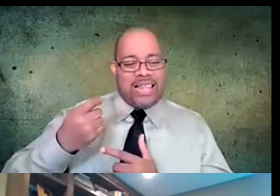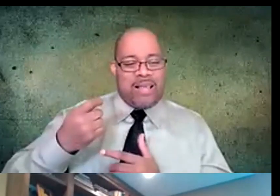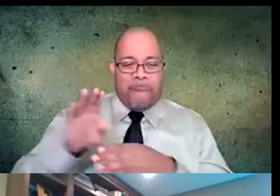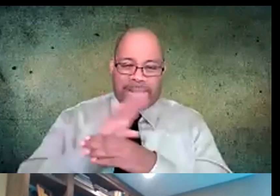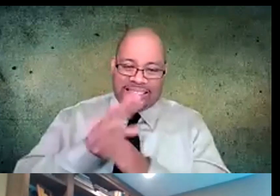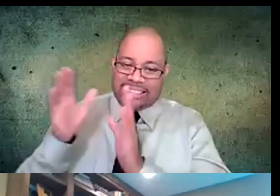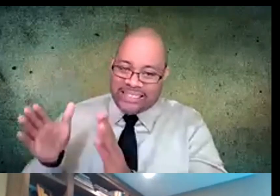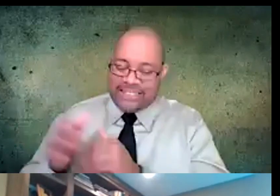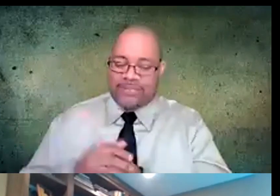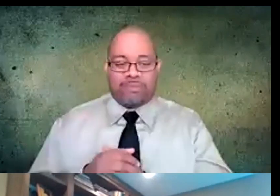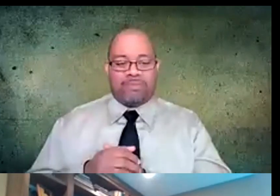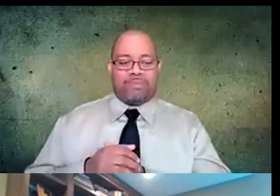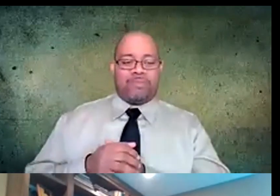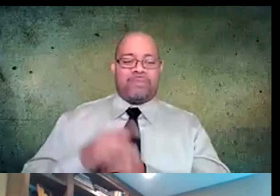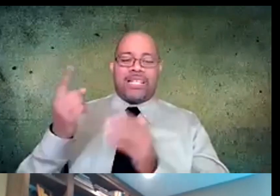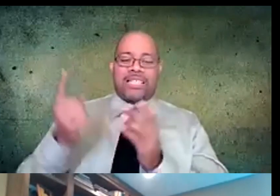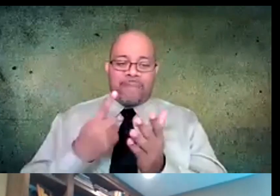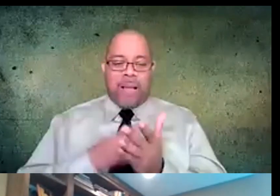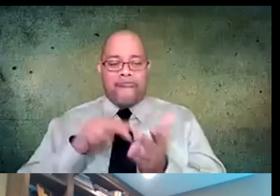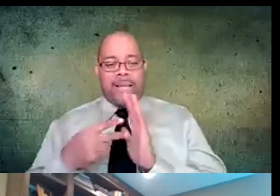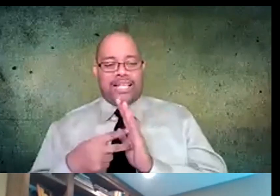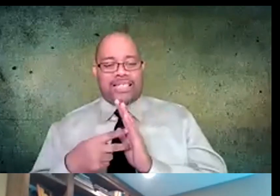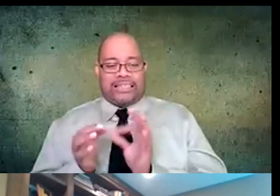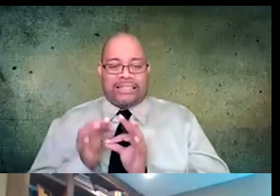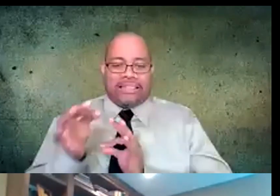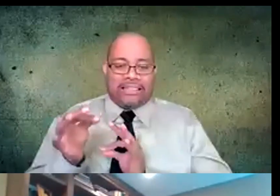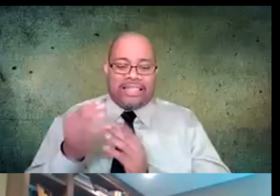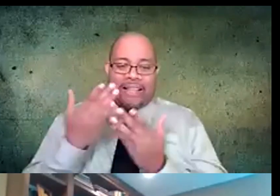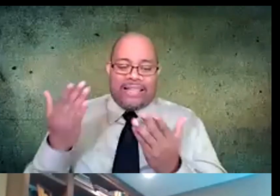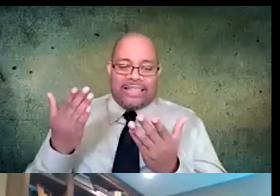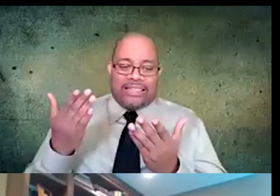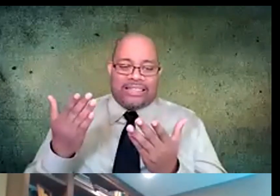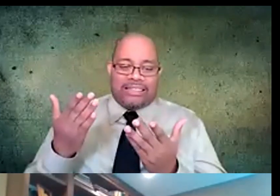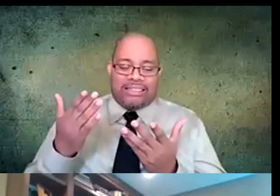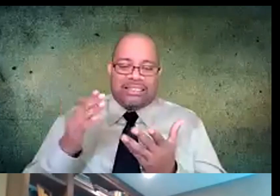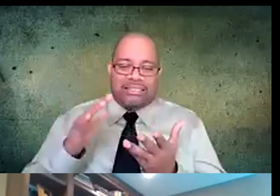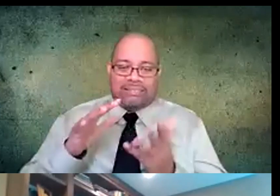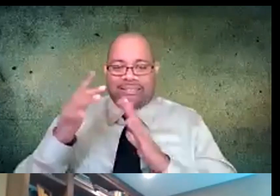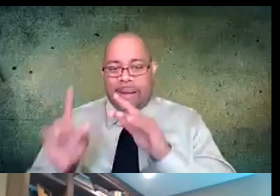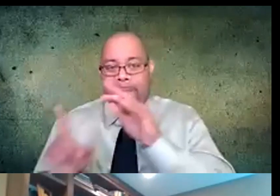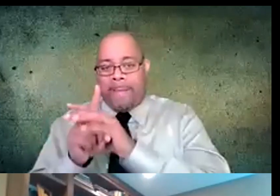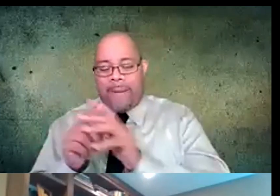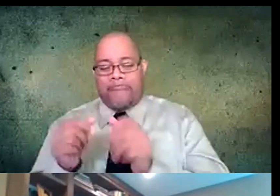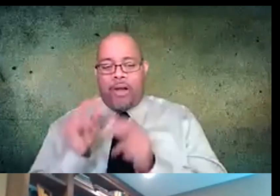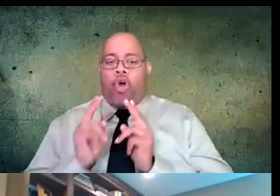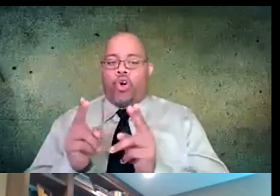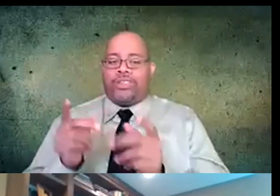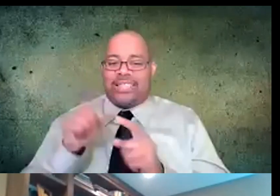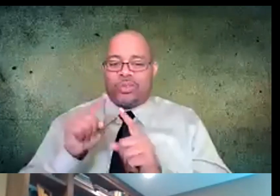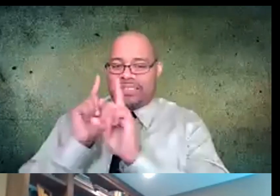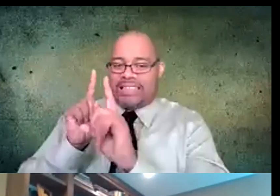business sometimes means things just simply pop up and urgent and need to